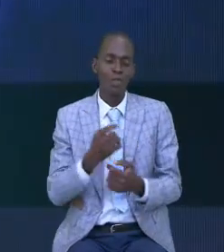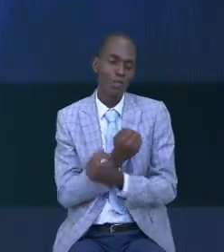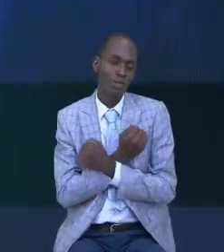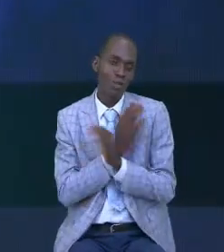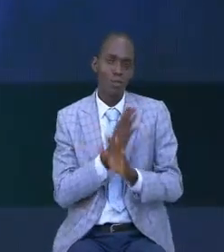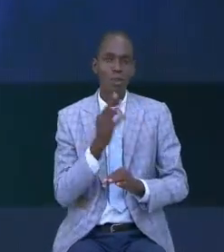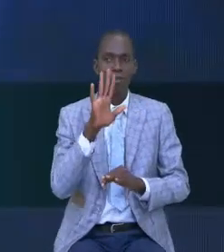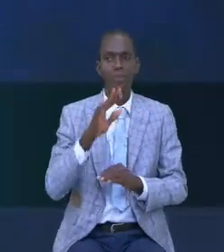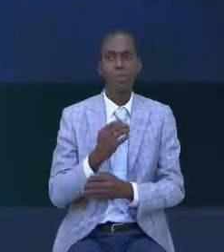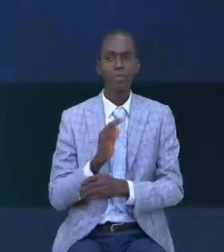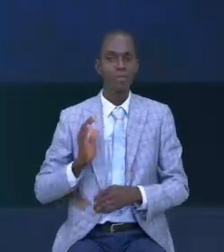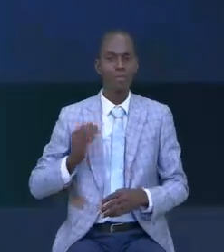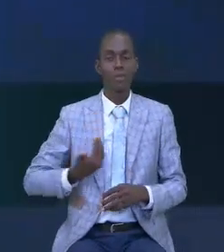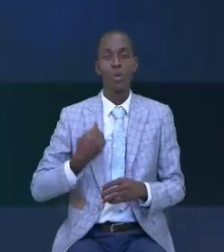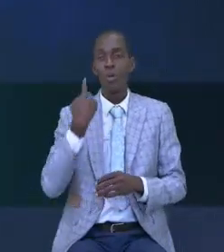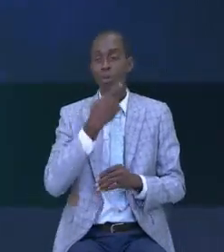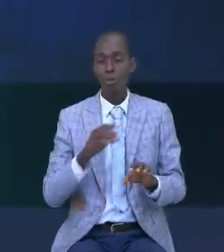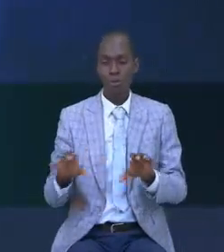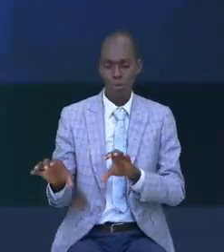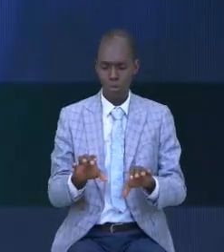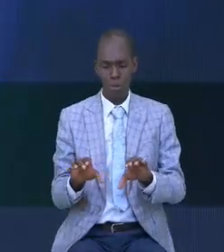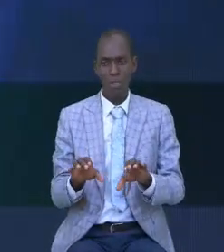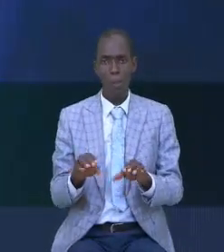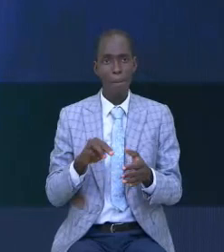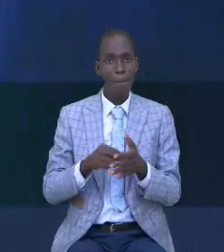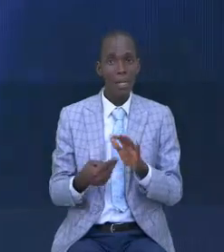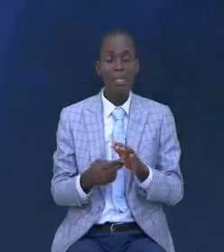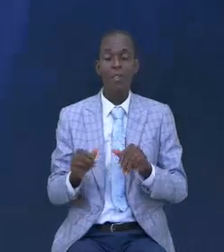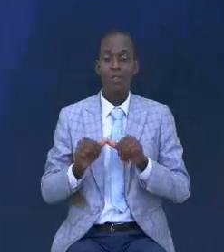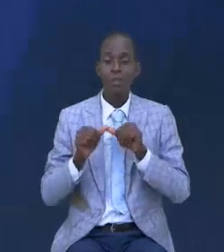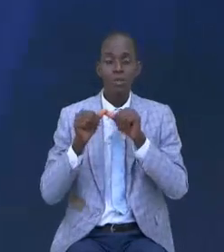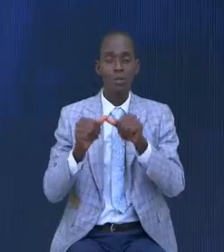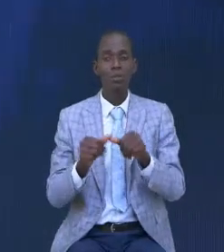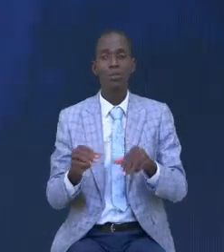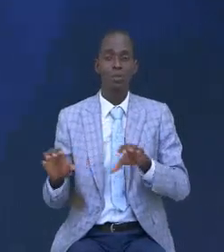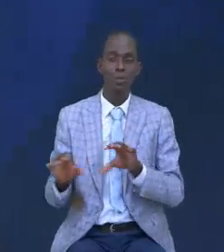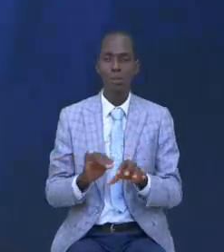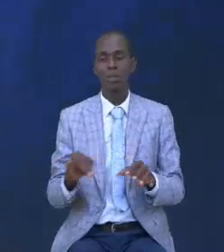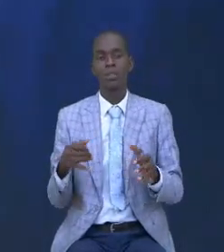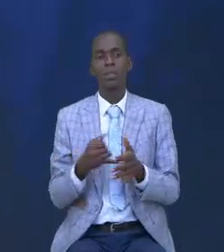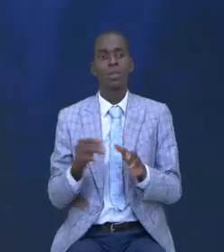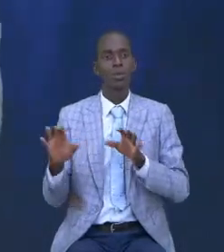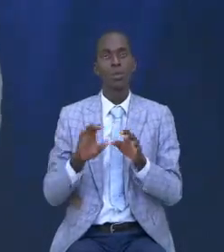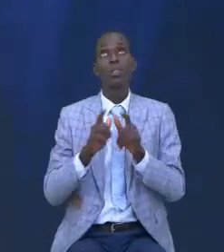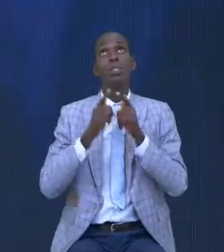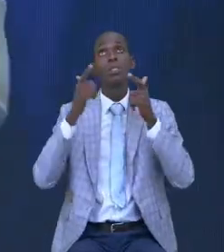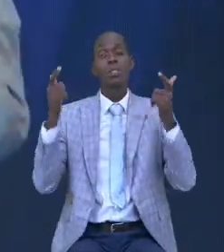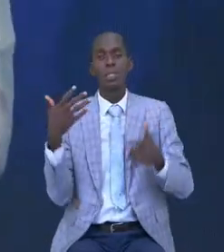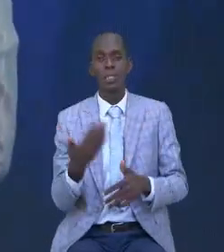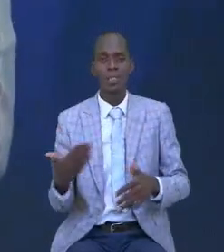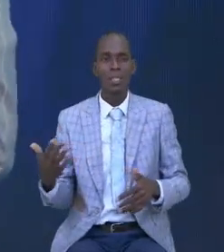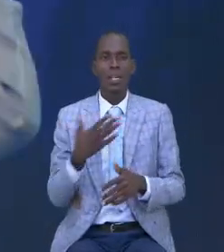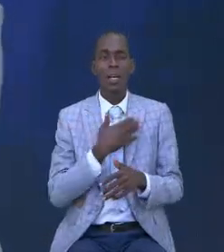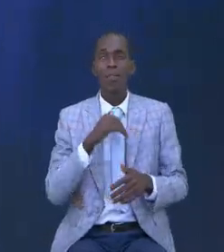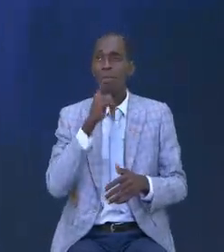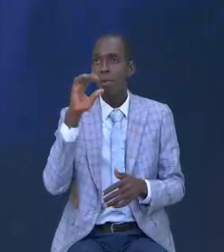soul. Which doeth. He keeps on doing. Which doeth great things. And